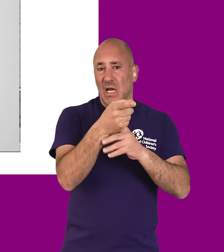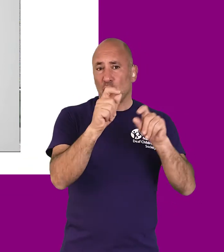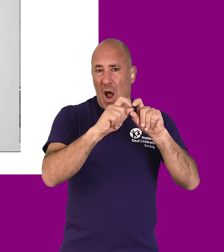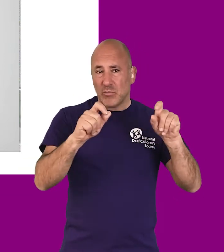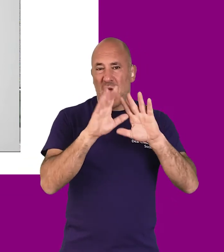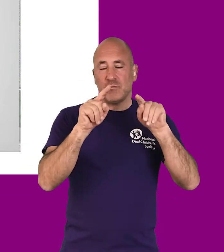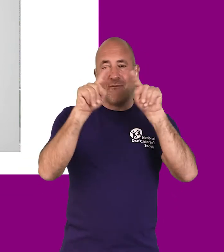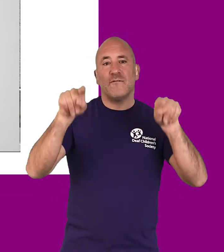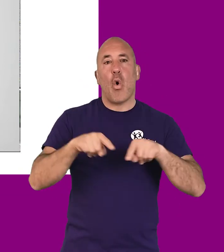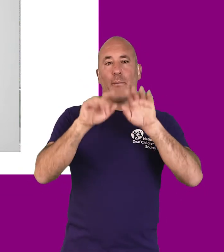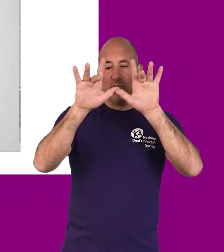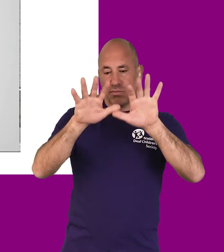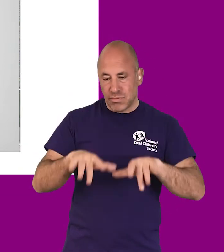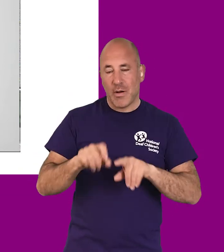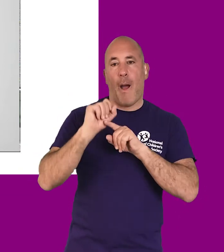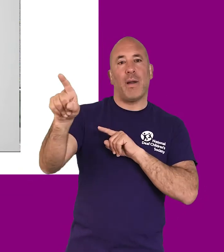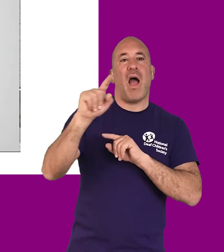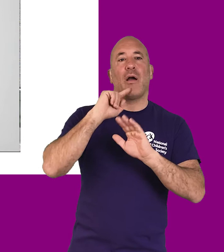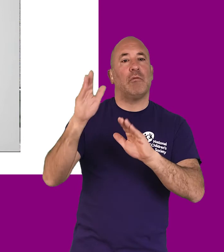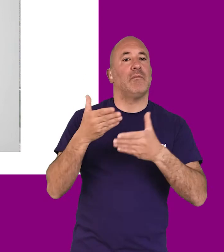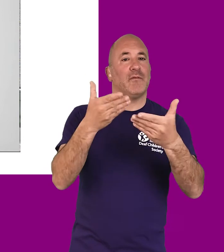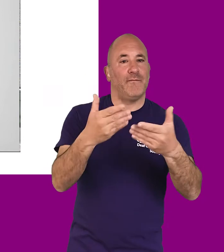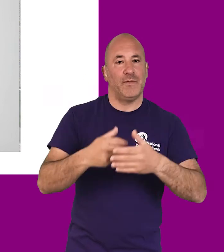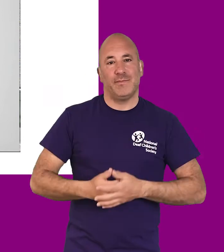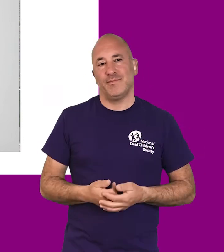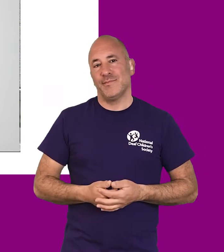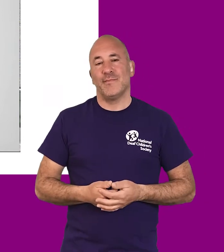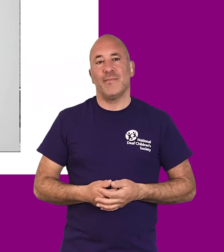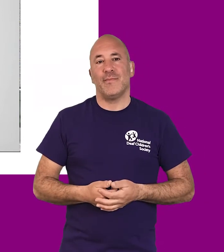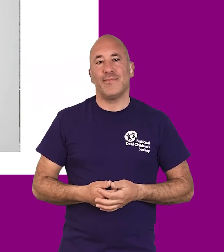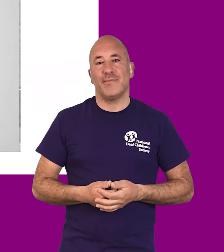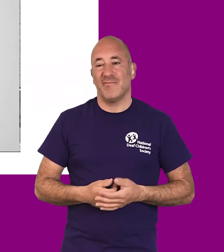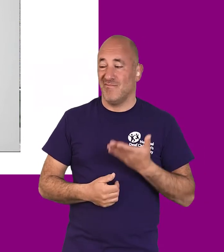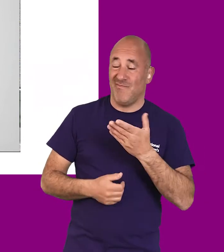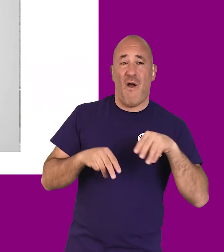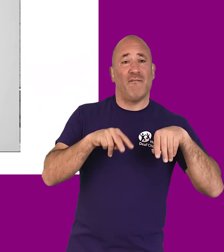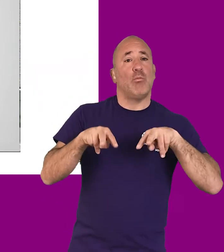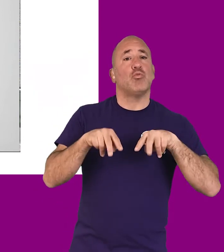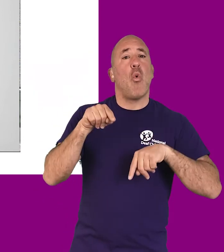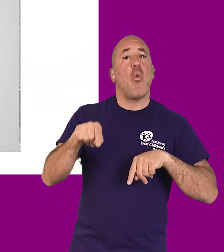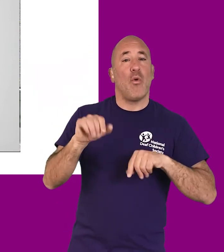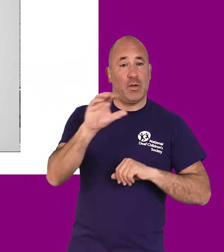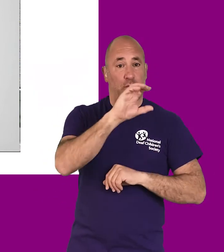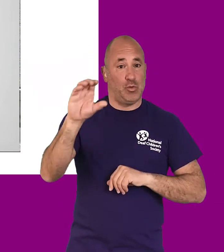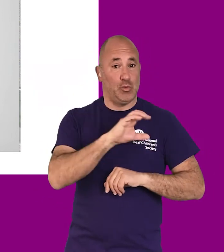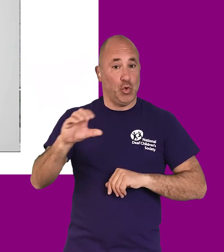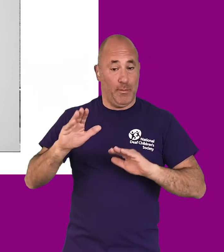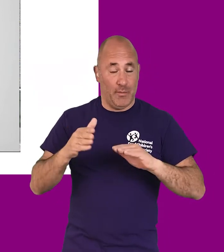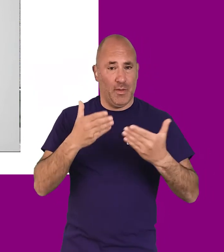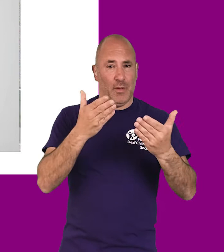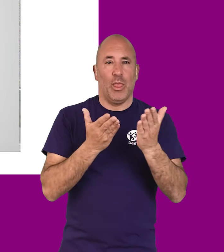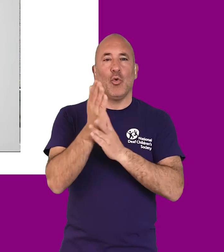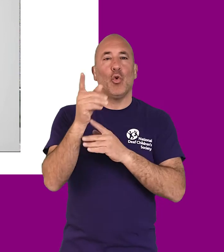to Zoom to have access to the auto captions. This video, which is provided by